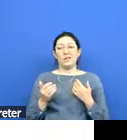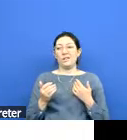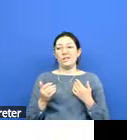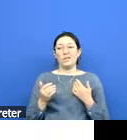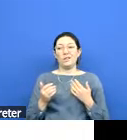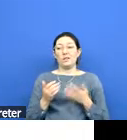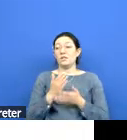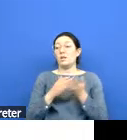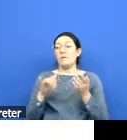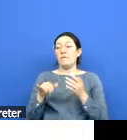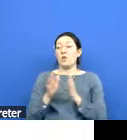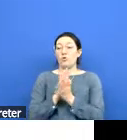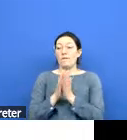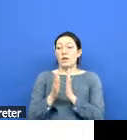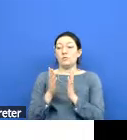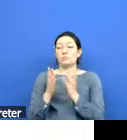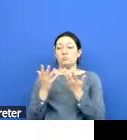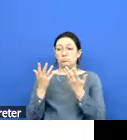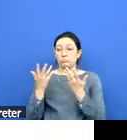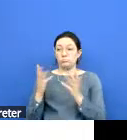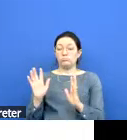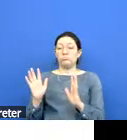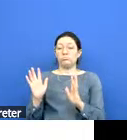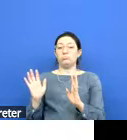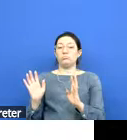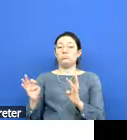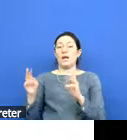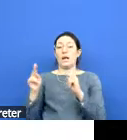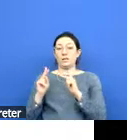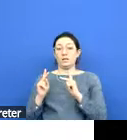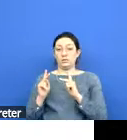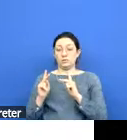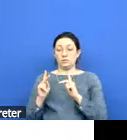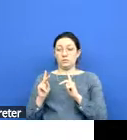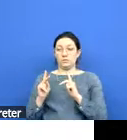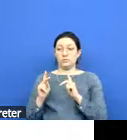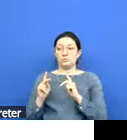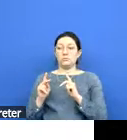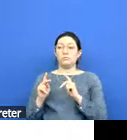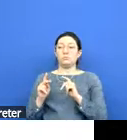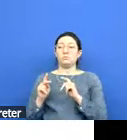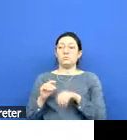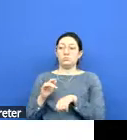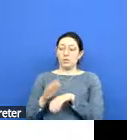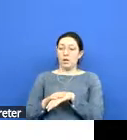some of the traffic has returned, going to the Lehigh Station